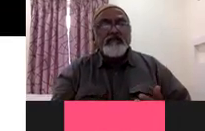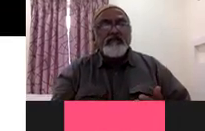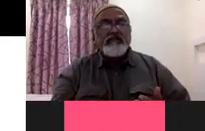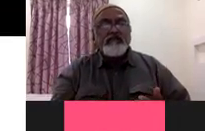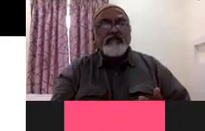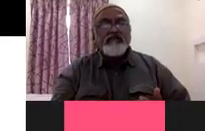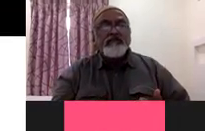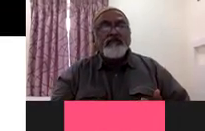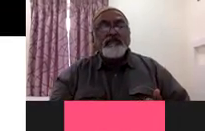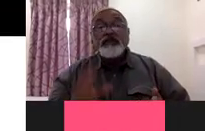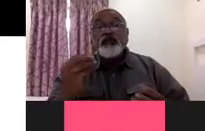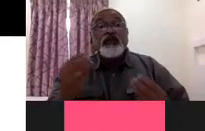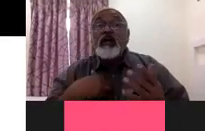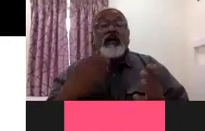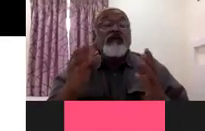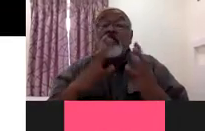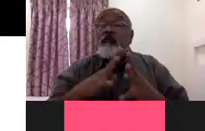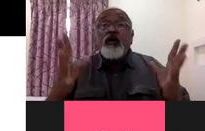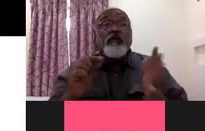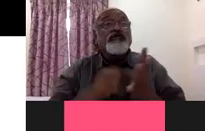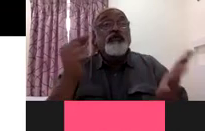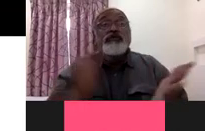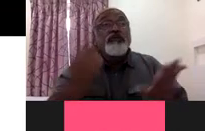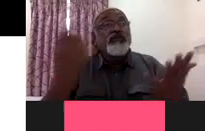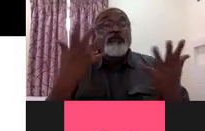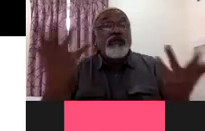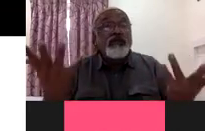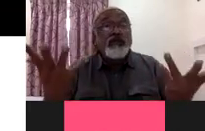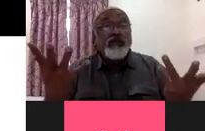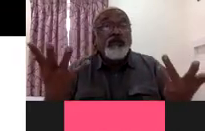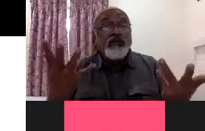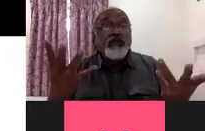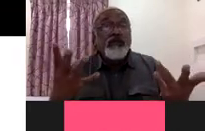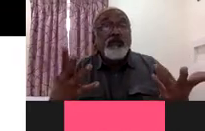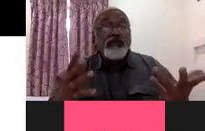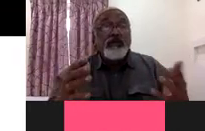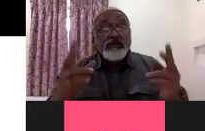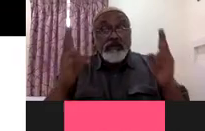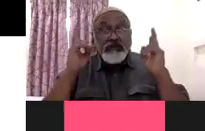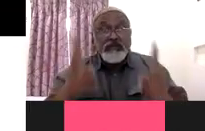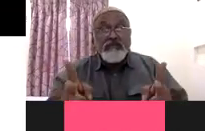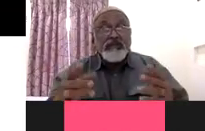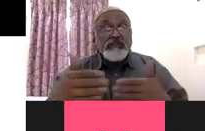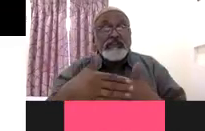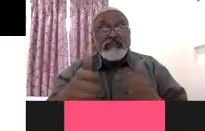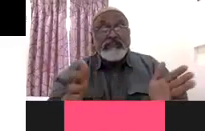they do not have get enough opportunities. They confine themselves to the barriers.